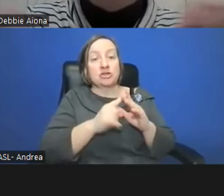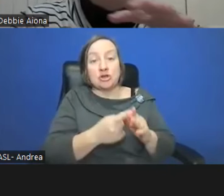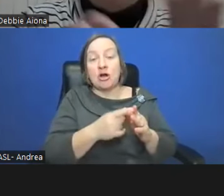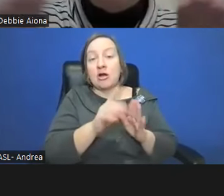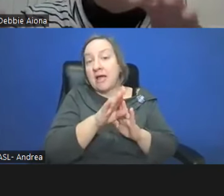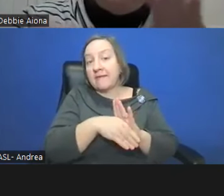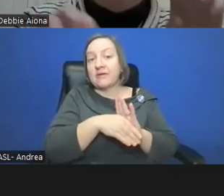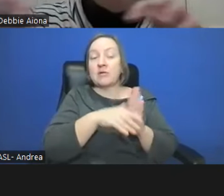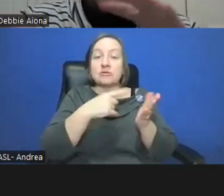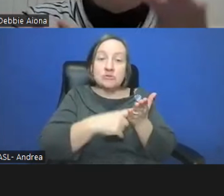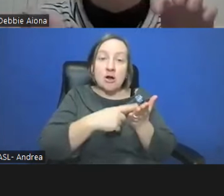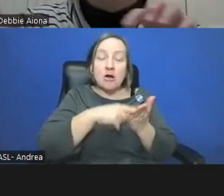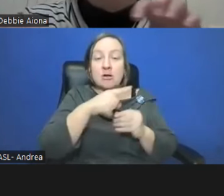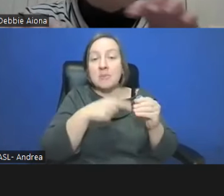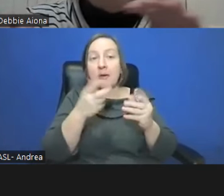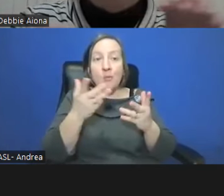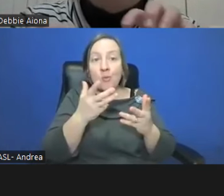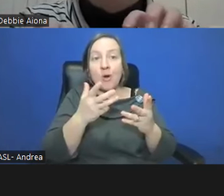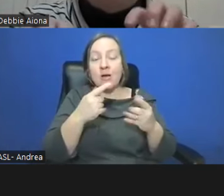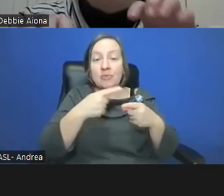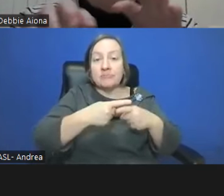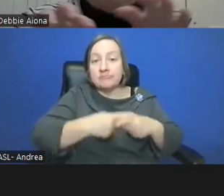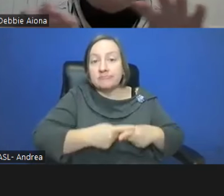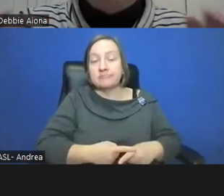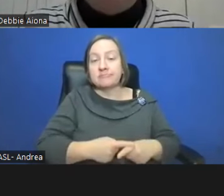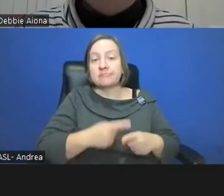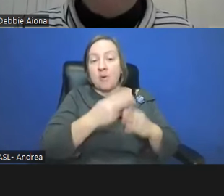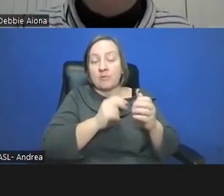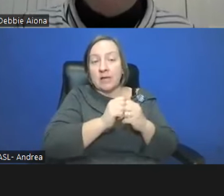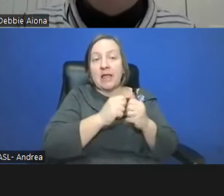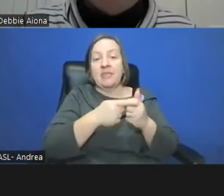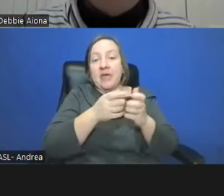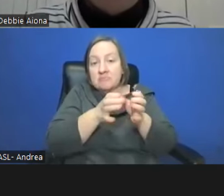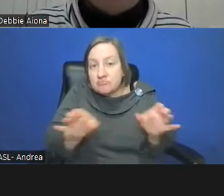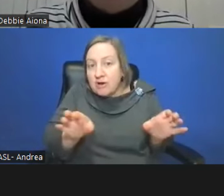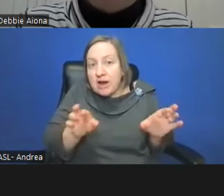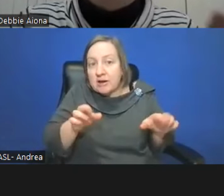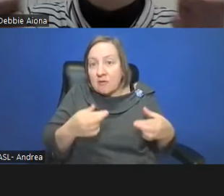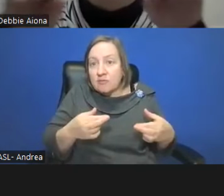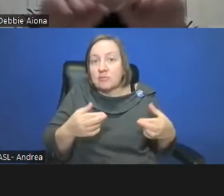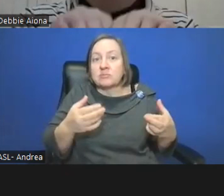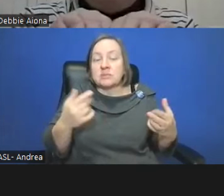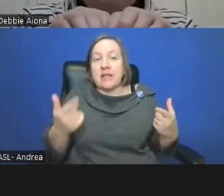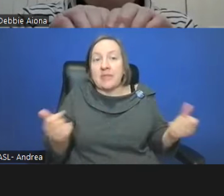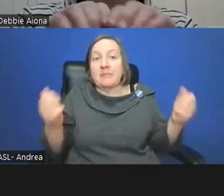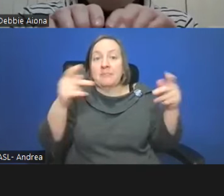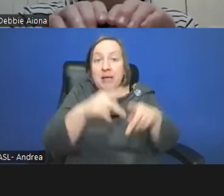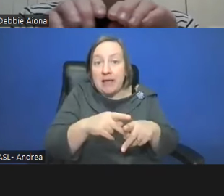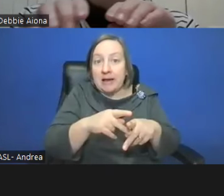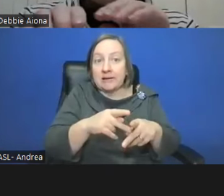half hour talking about sort of the things that cross over, then go into breakout rooms and then come